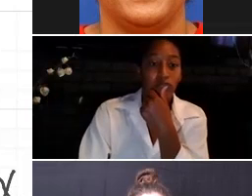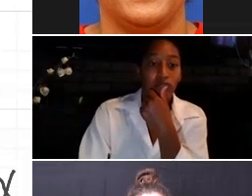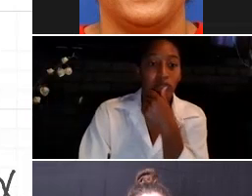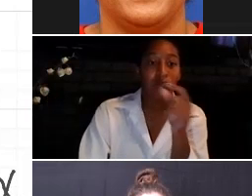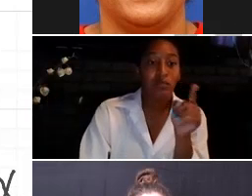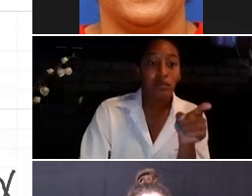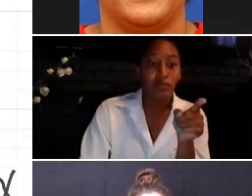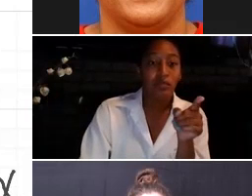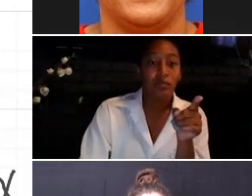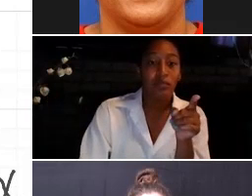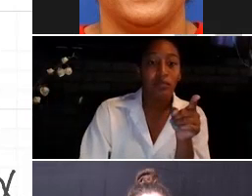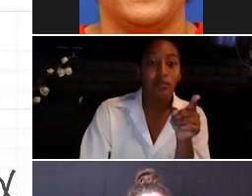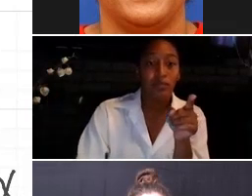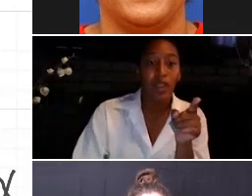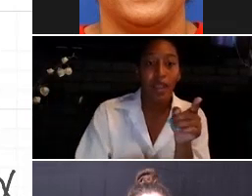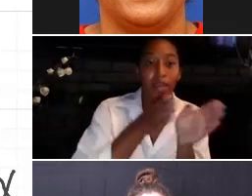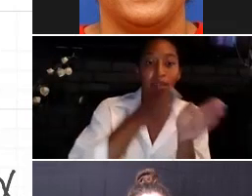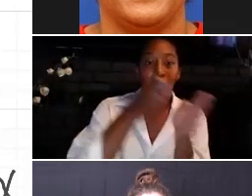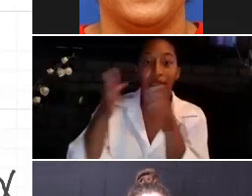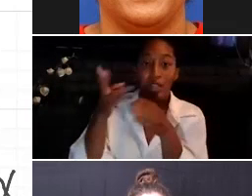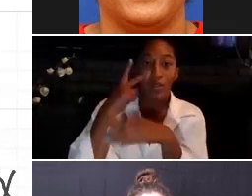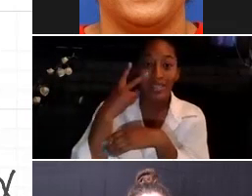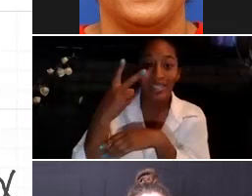and why this is free fall. Okay,